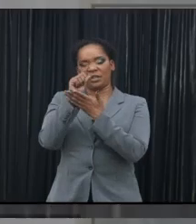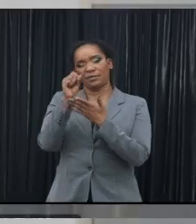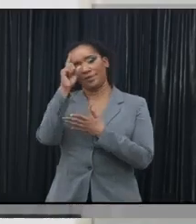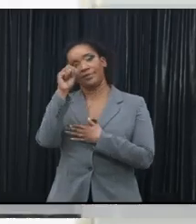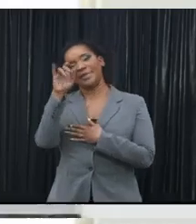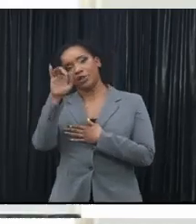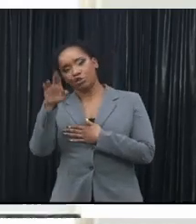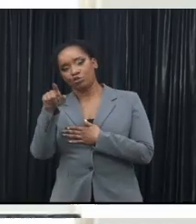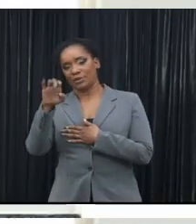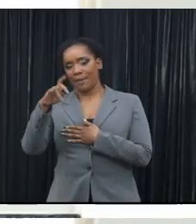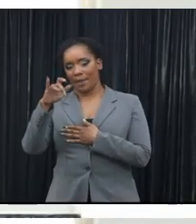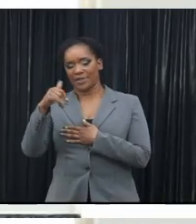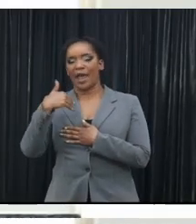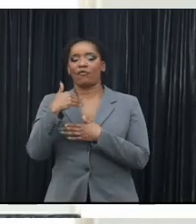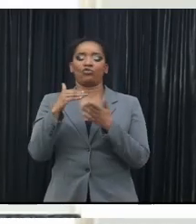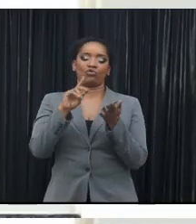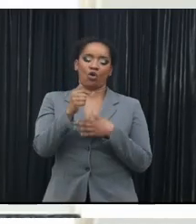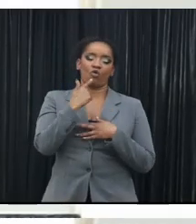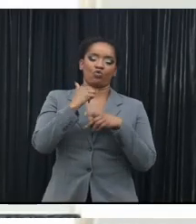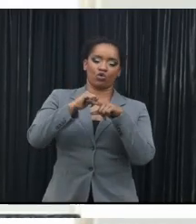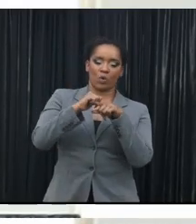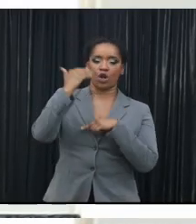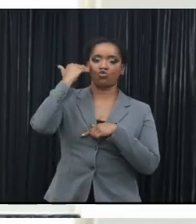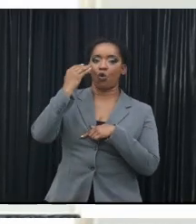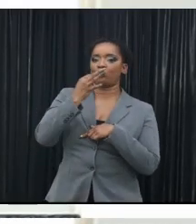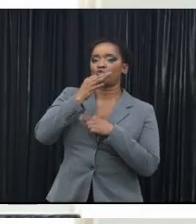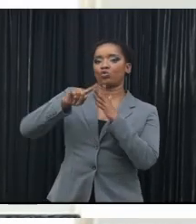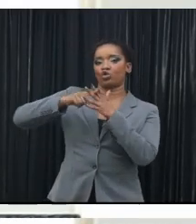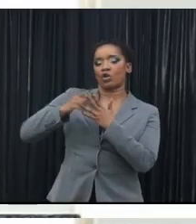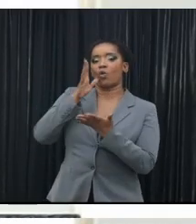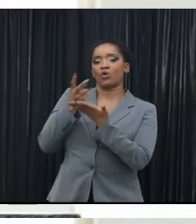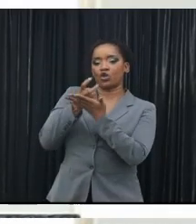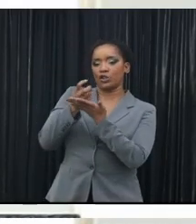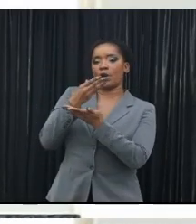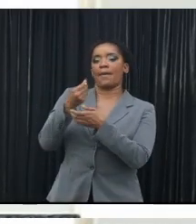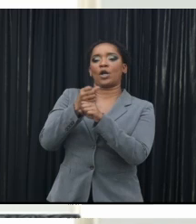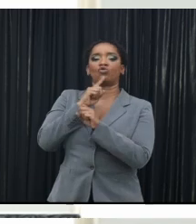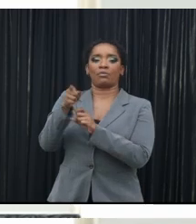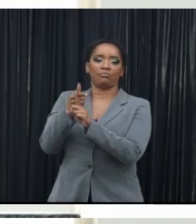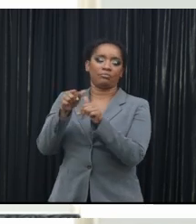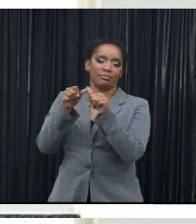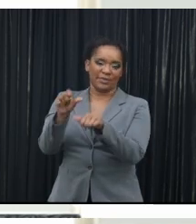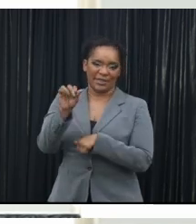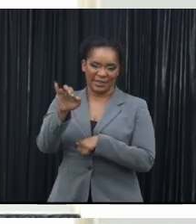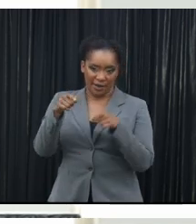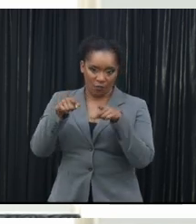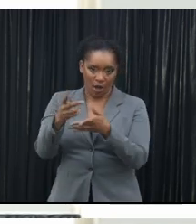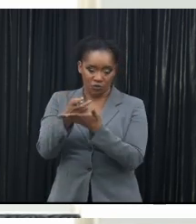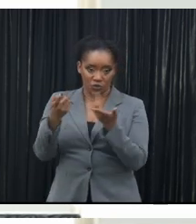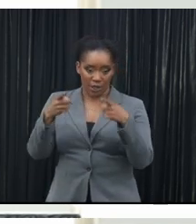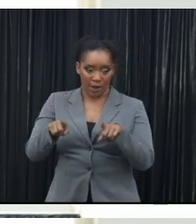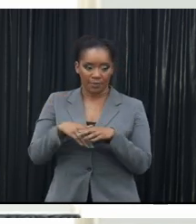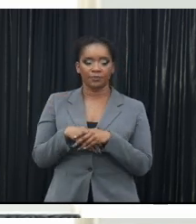the onset of a seizure and to make sure that that person is safe while having a seizure. Now, I want to say a little bit about